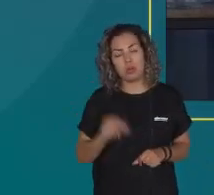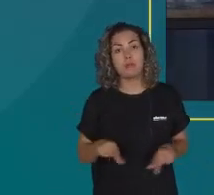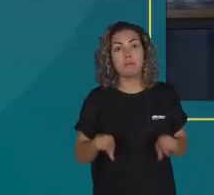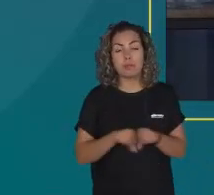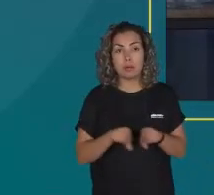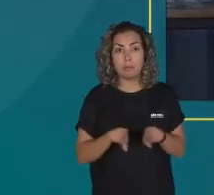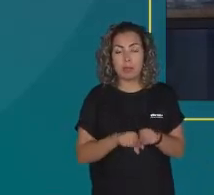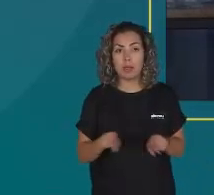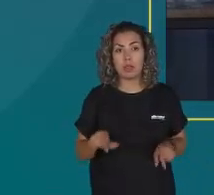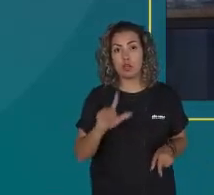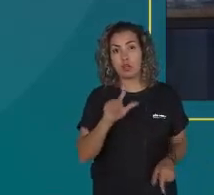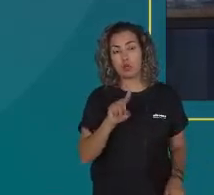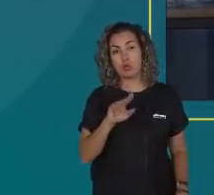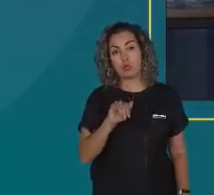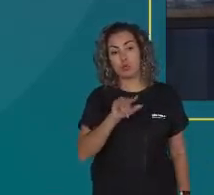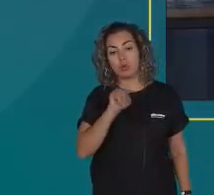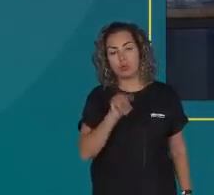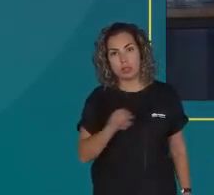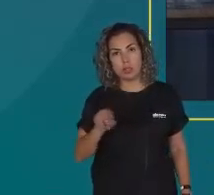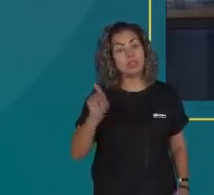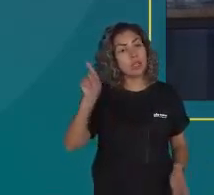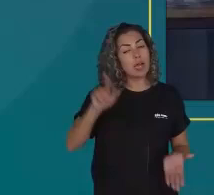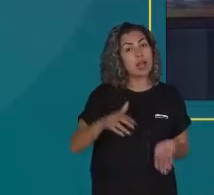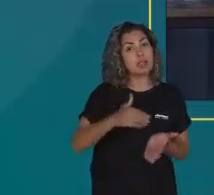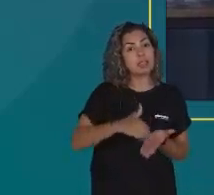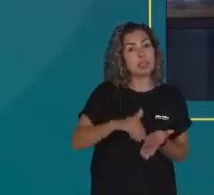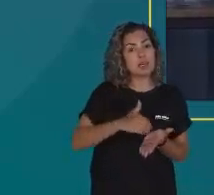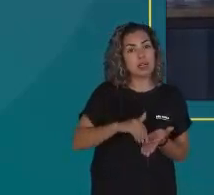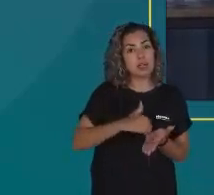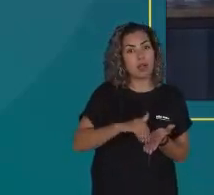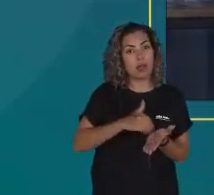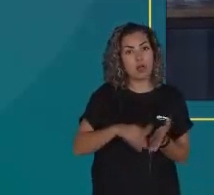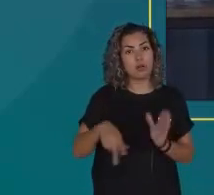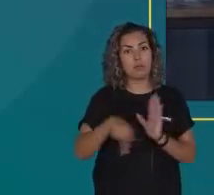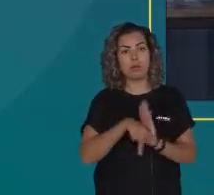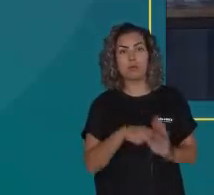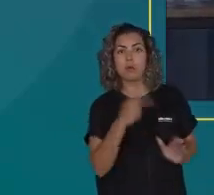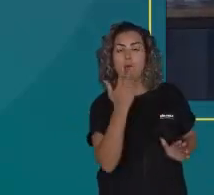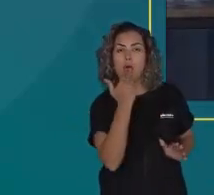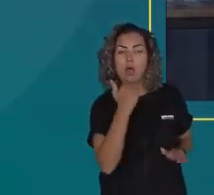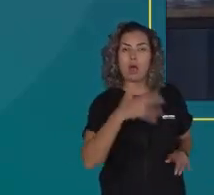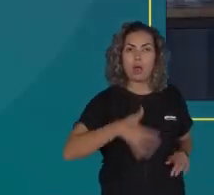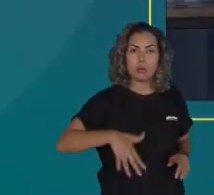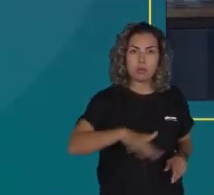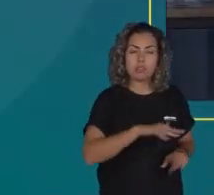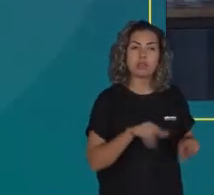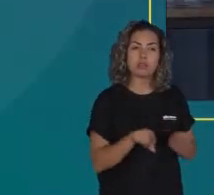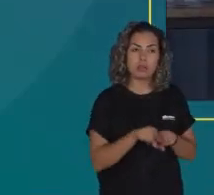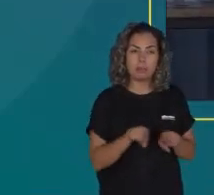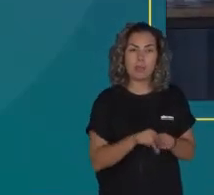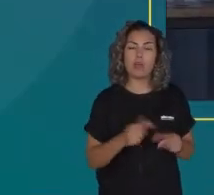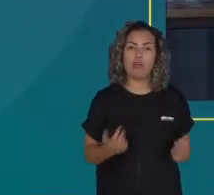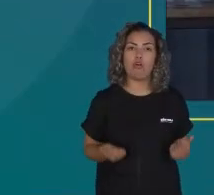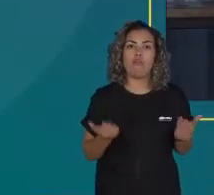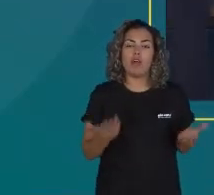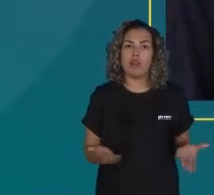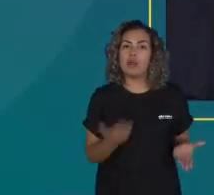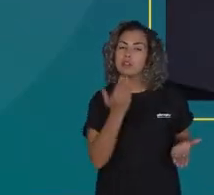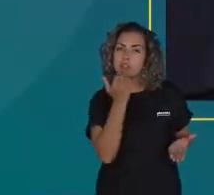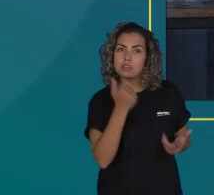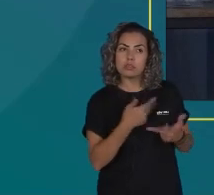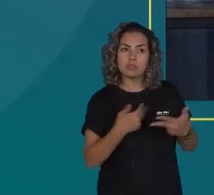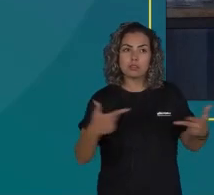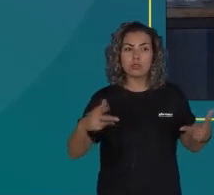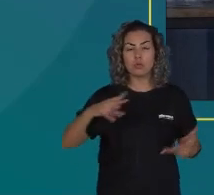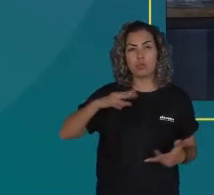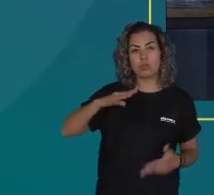of Food and Nutritional Security of Curitiba, Brazil. Curitiba, in many ways, is where our journey